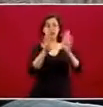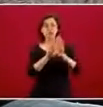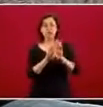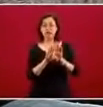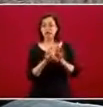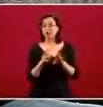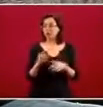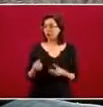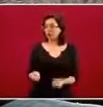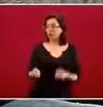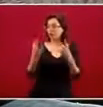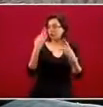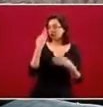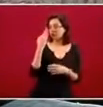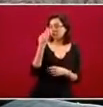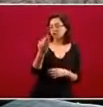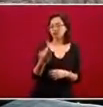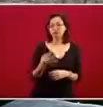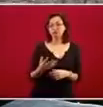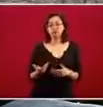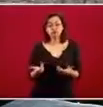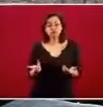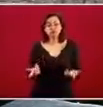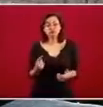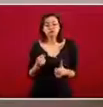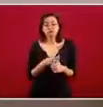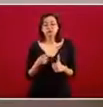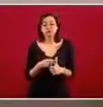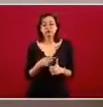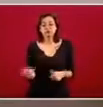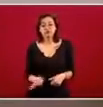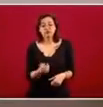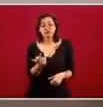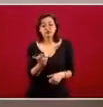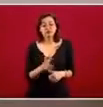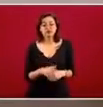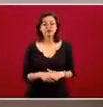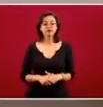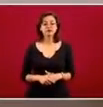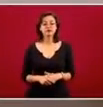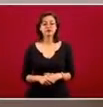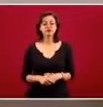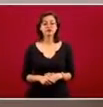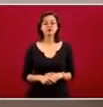people. Are mining activities gonna be stopped as well?